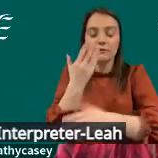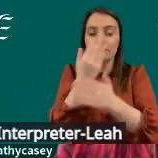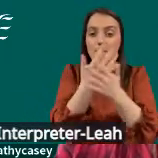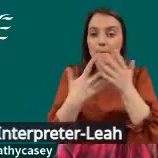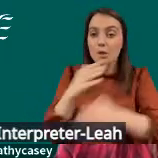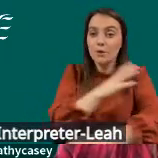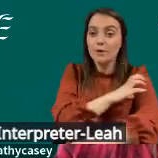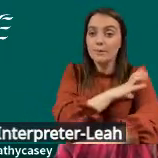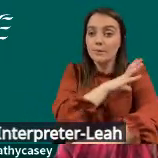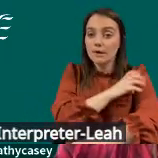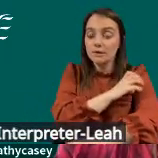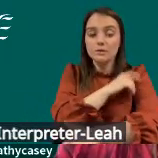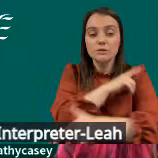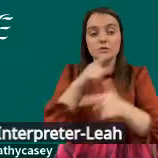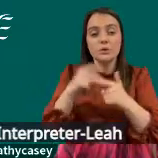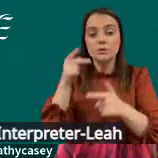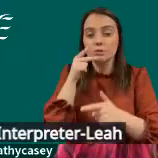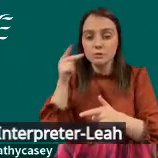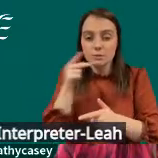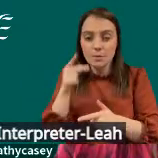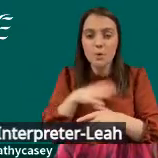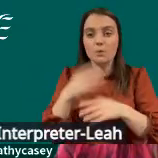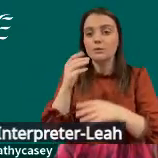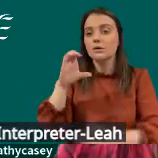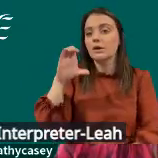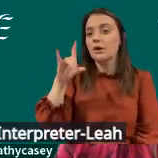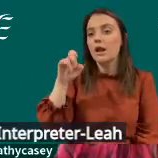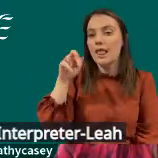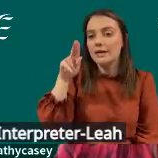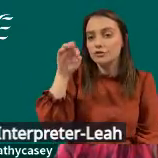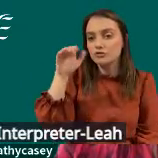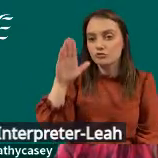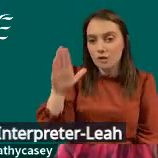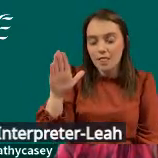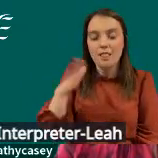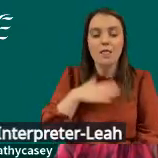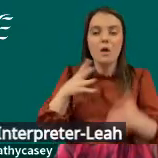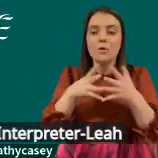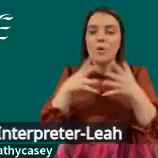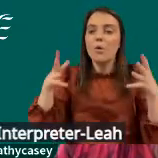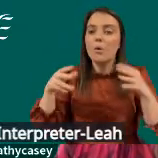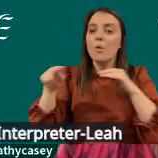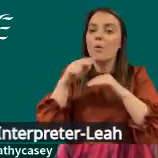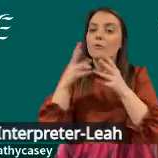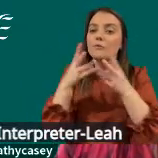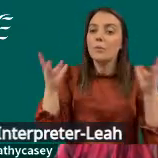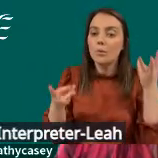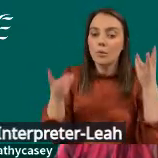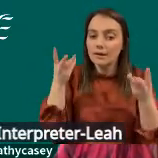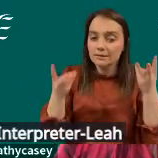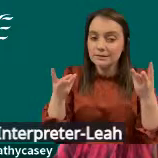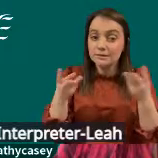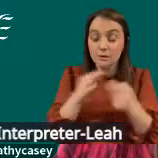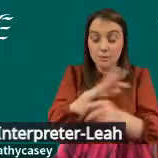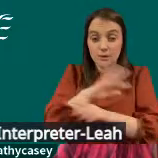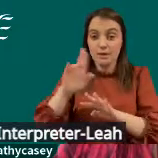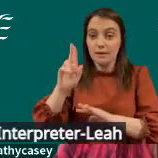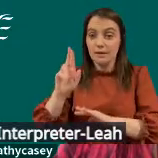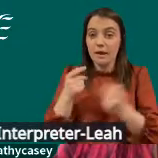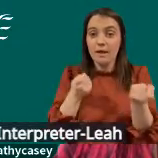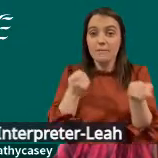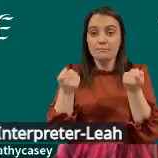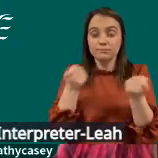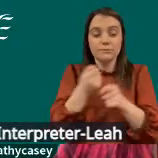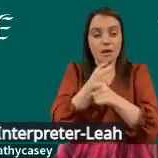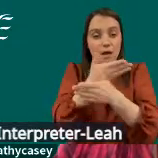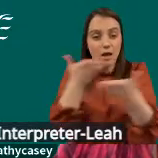smoke, diabetes, and overweight. And if you look at those conditions, all of those can be managed, and it's up to us to